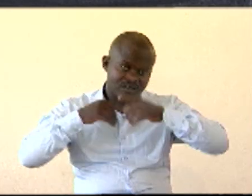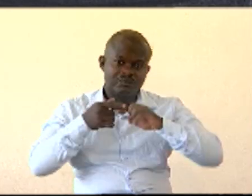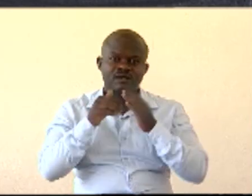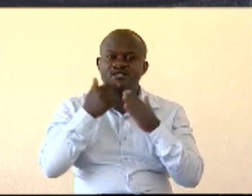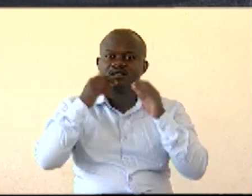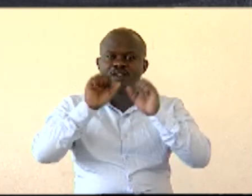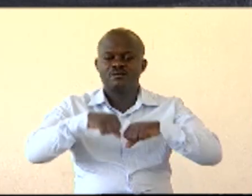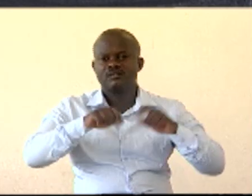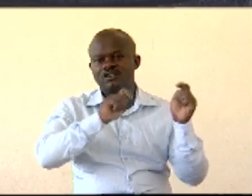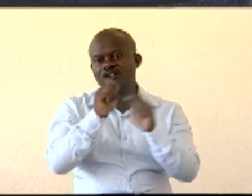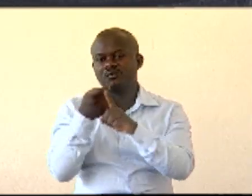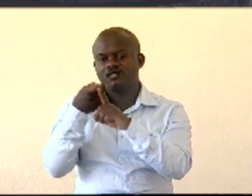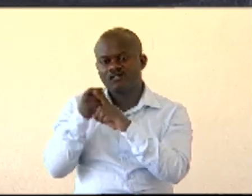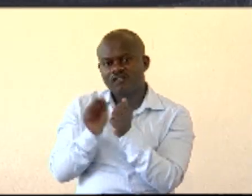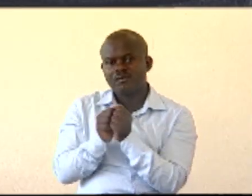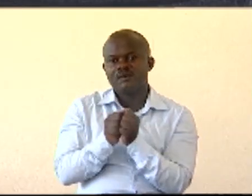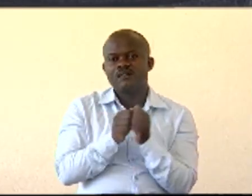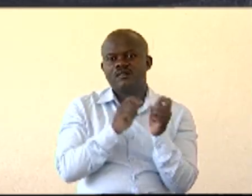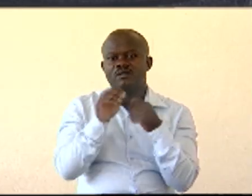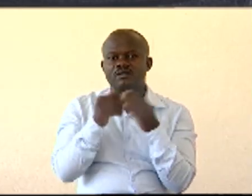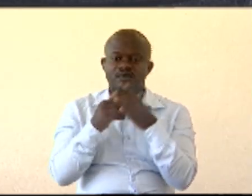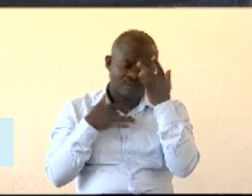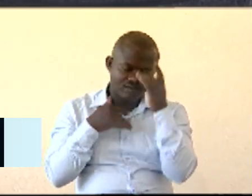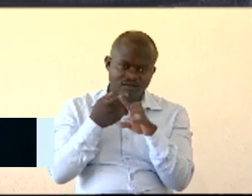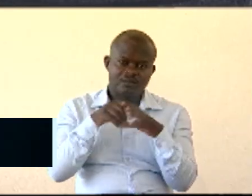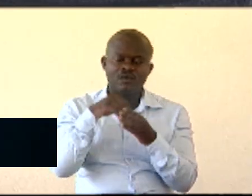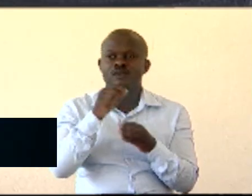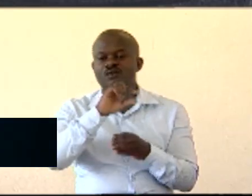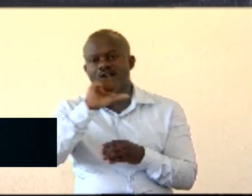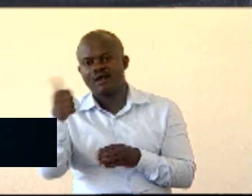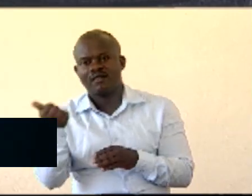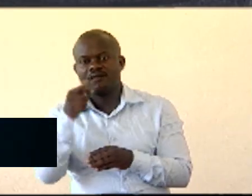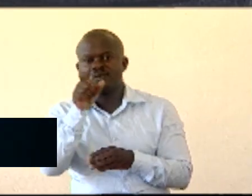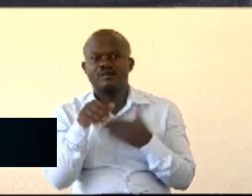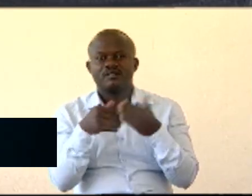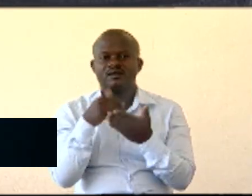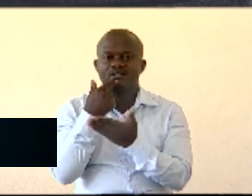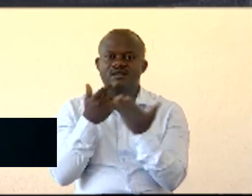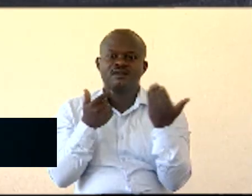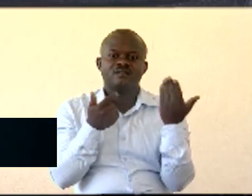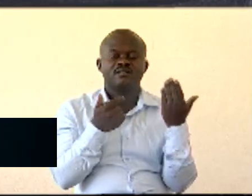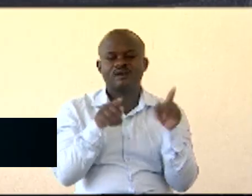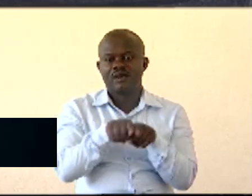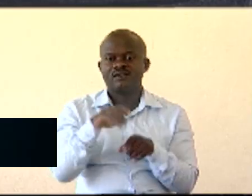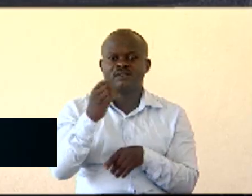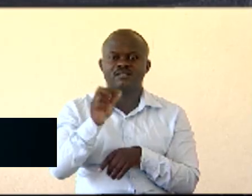to transmit the disease from one person to another person. That one is referred to as a carrier.